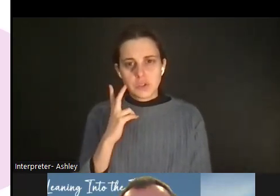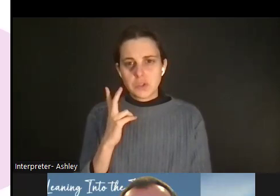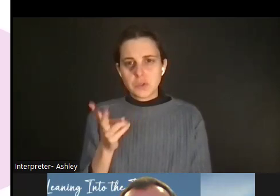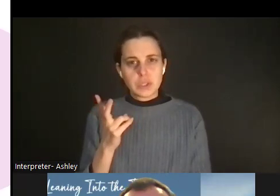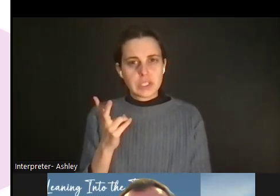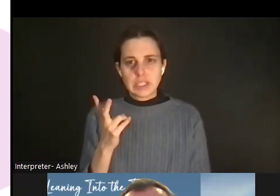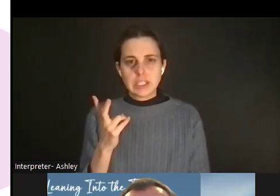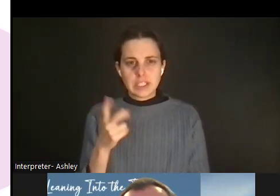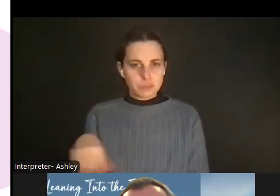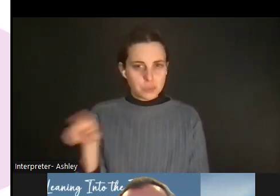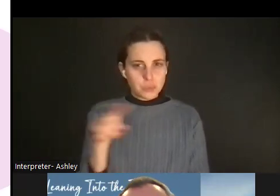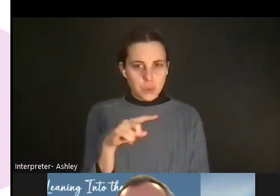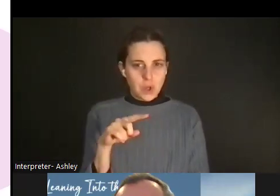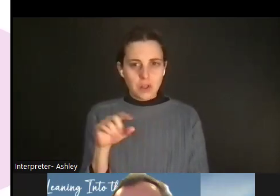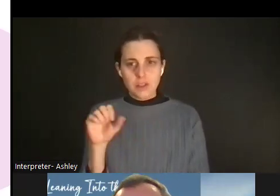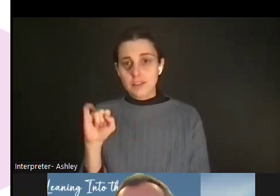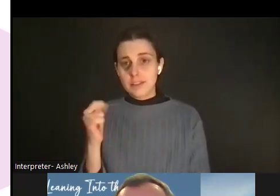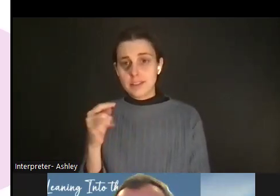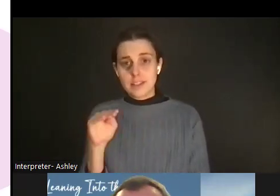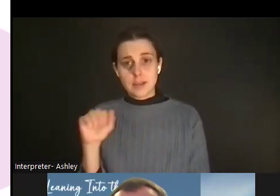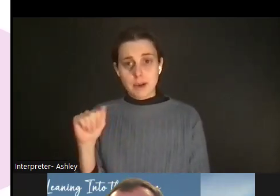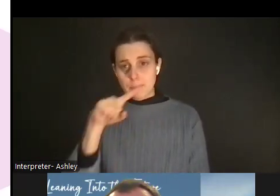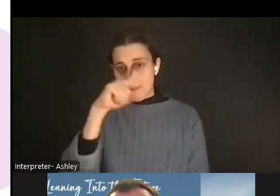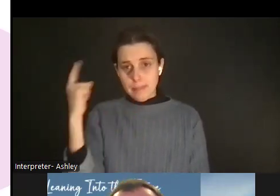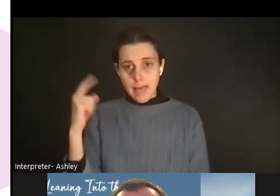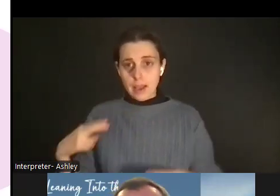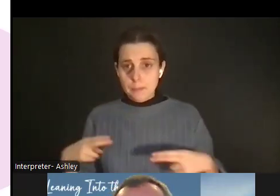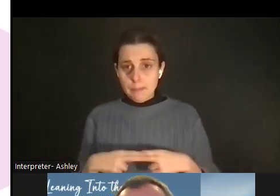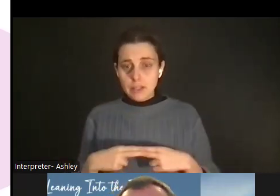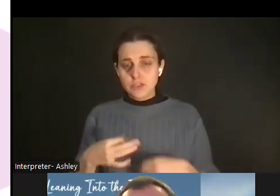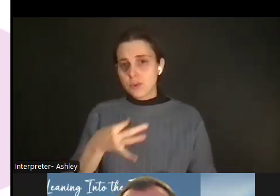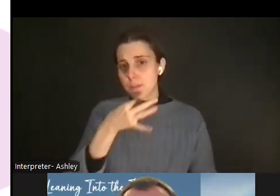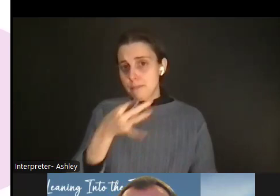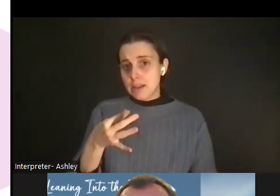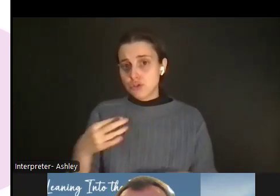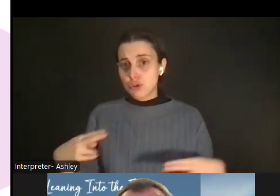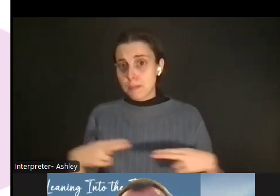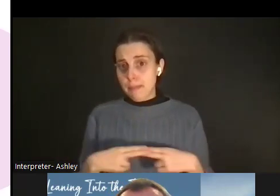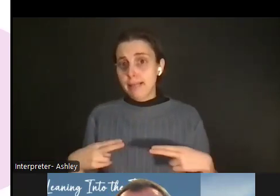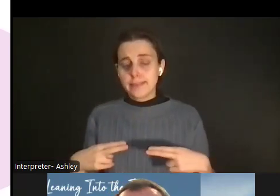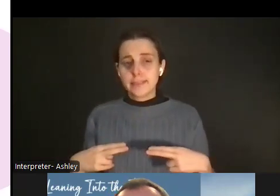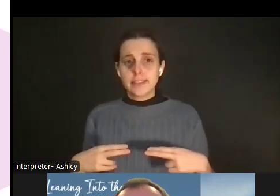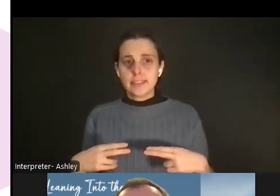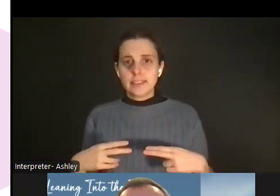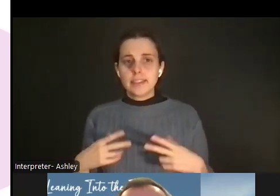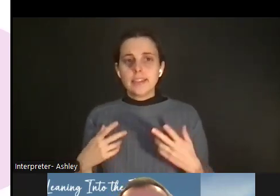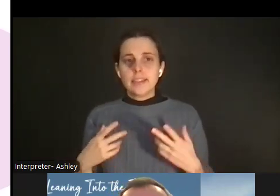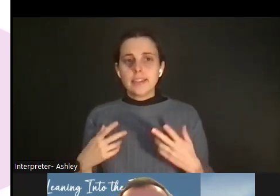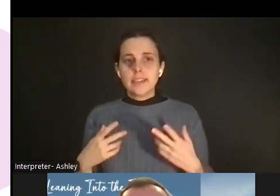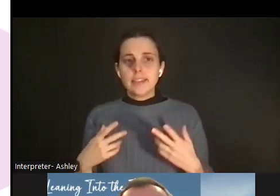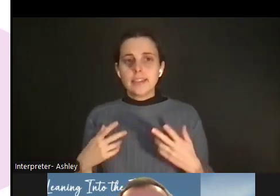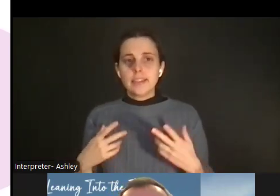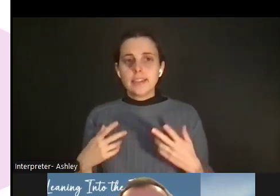black belts, this you will relate to this concept, right? Operational excellence is at the center, but it's